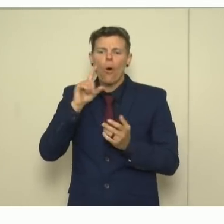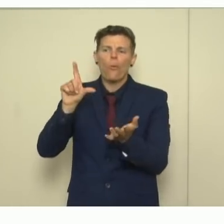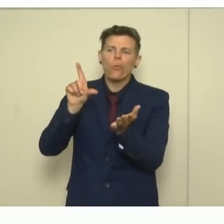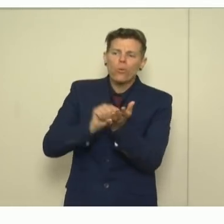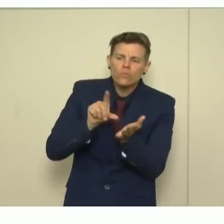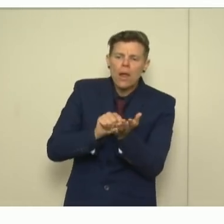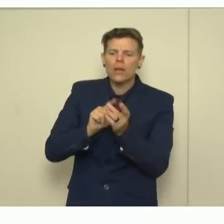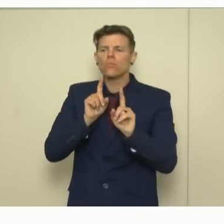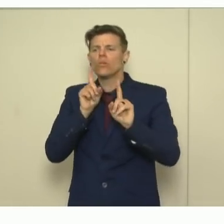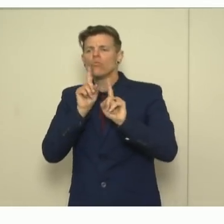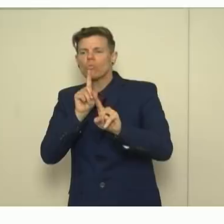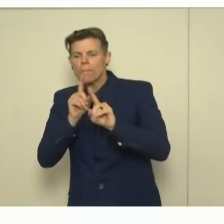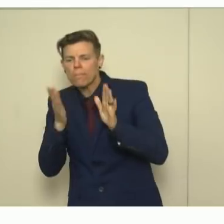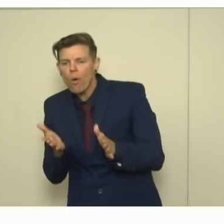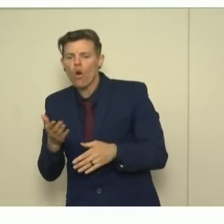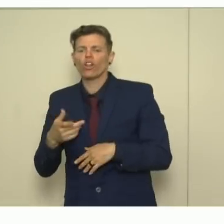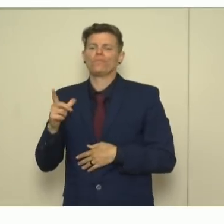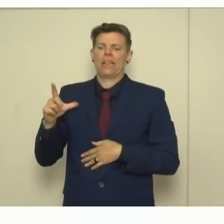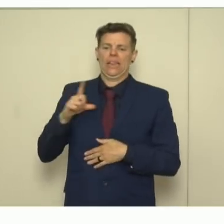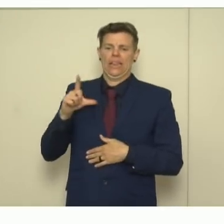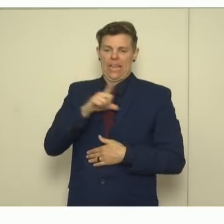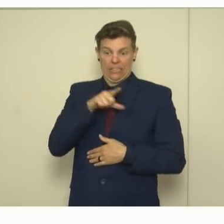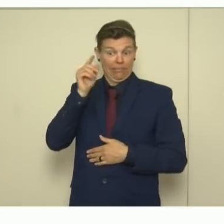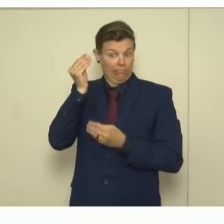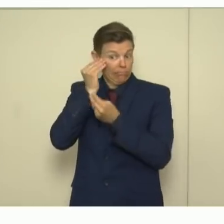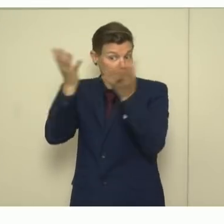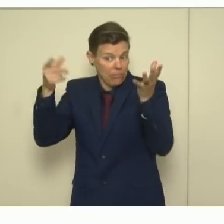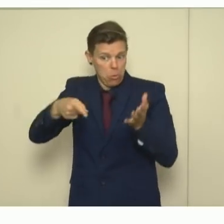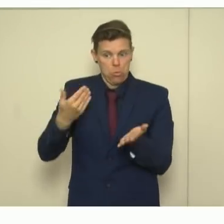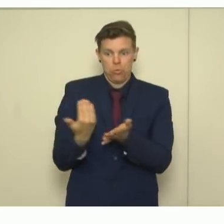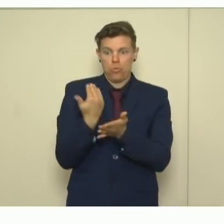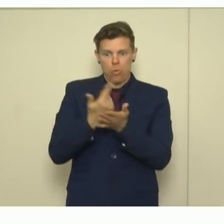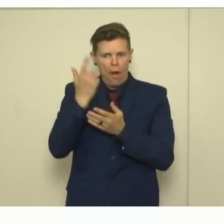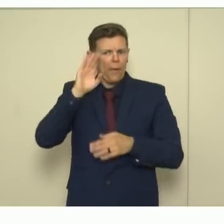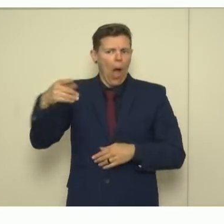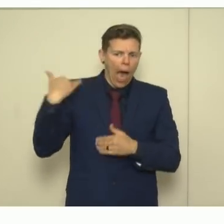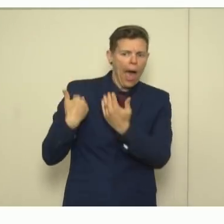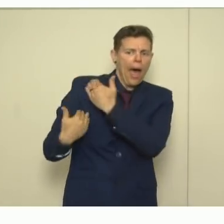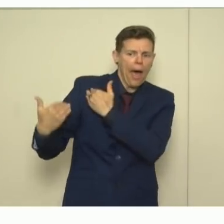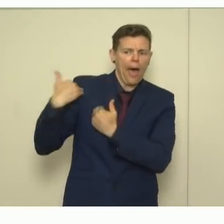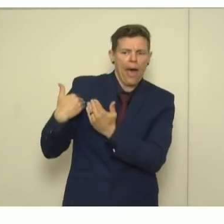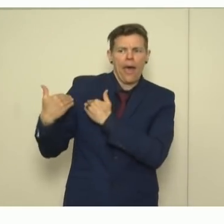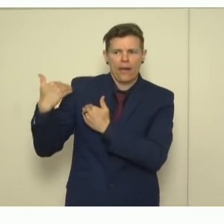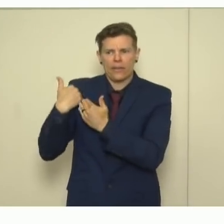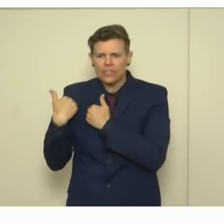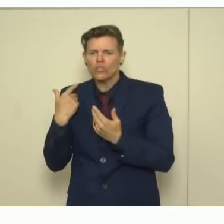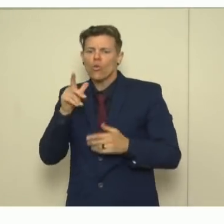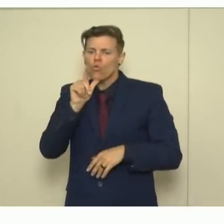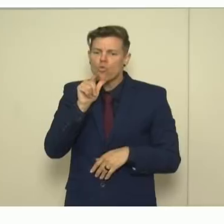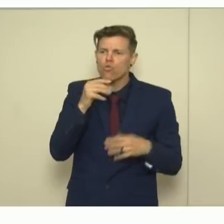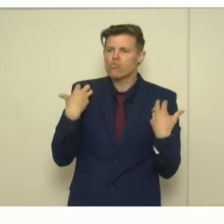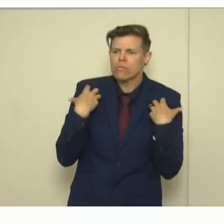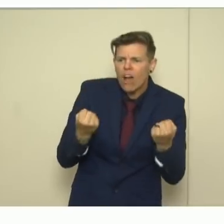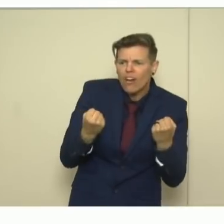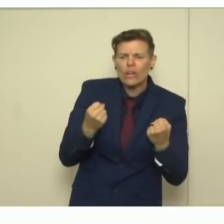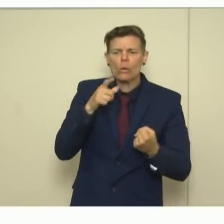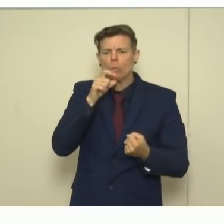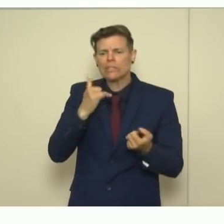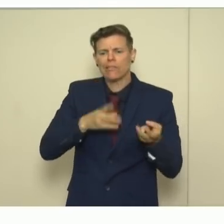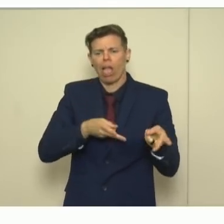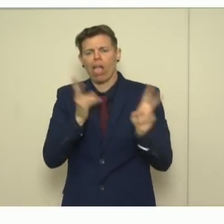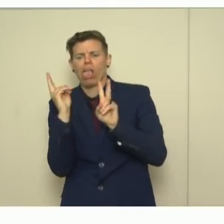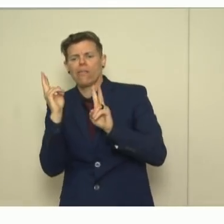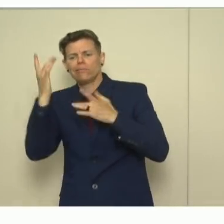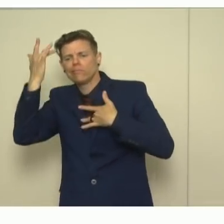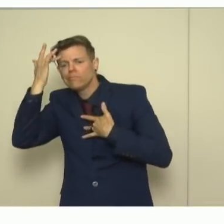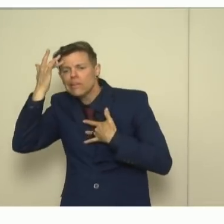We've gotten a lot of questions about recovered cases and active cases, and in theory, you have the